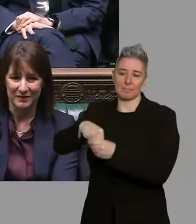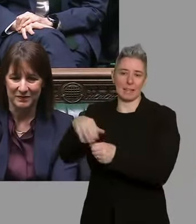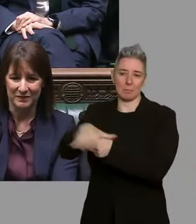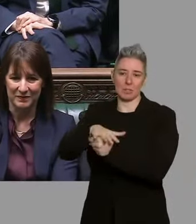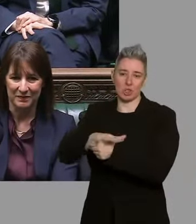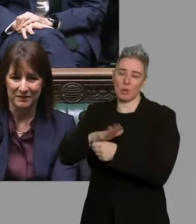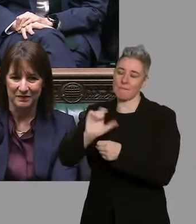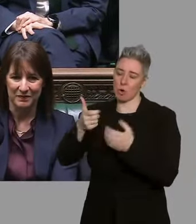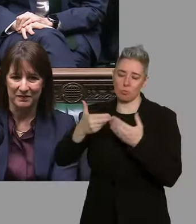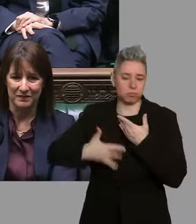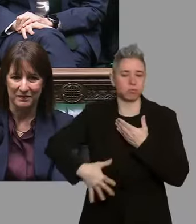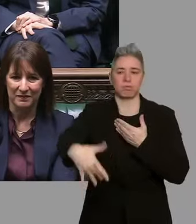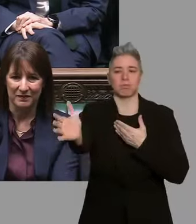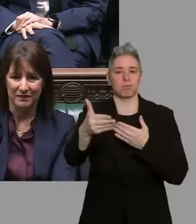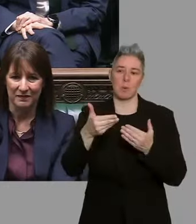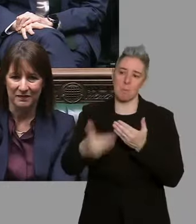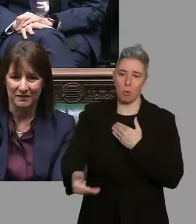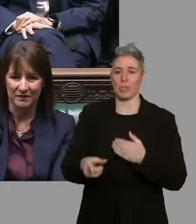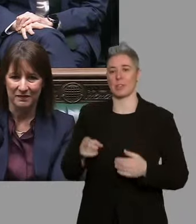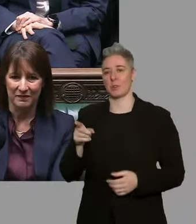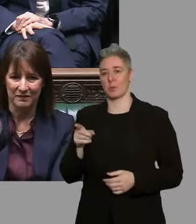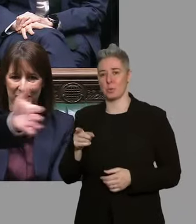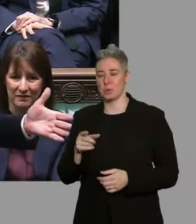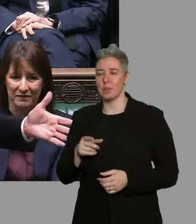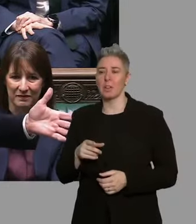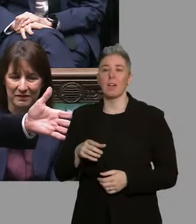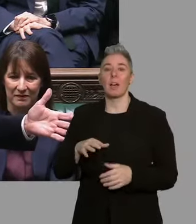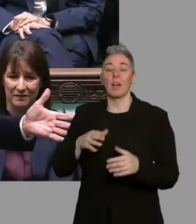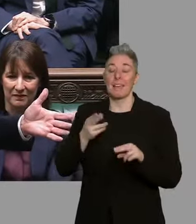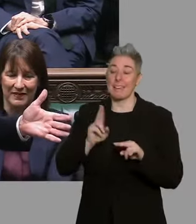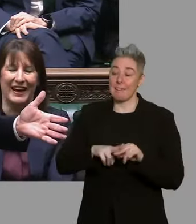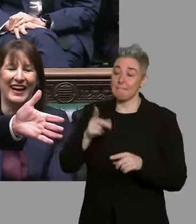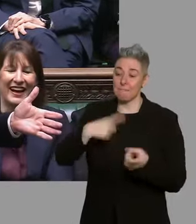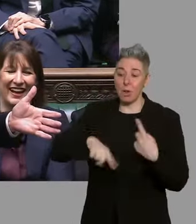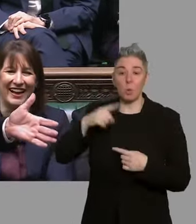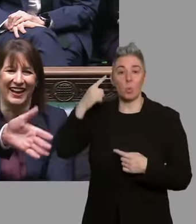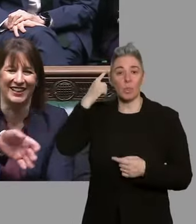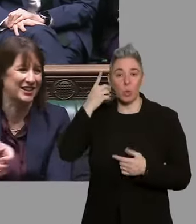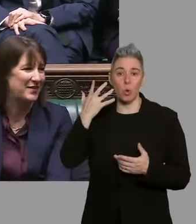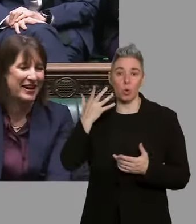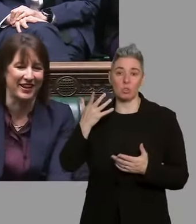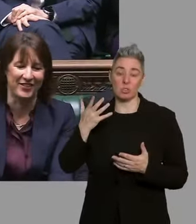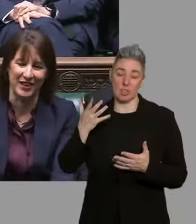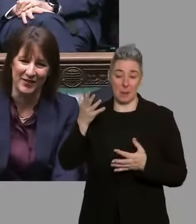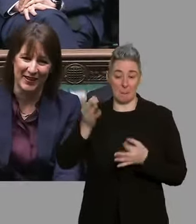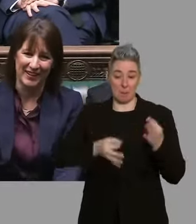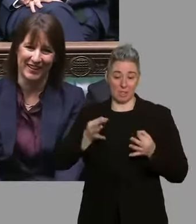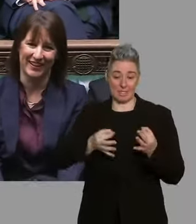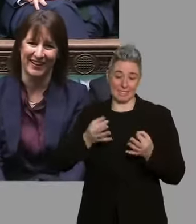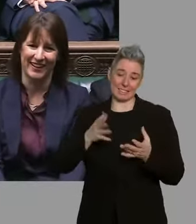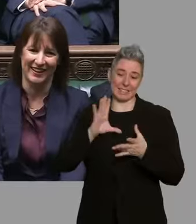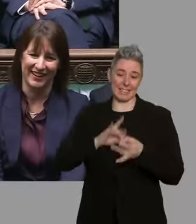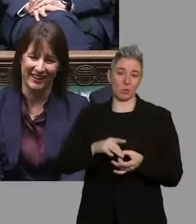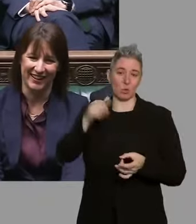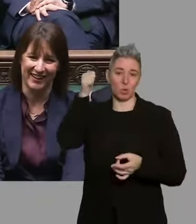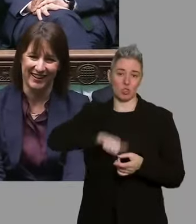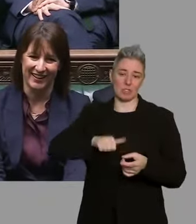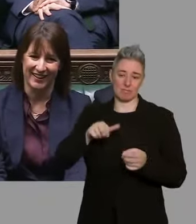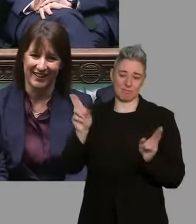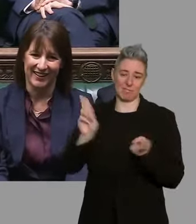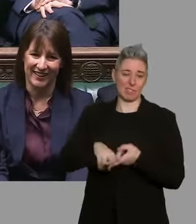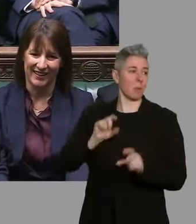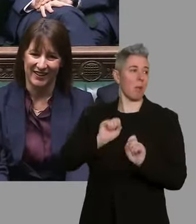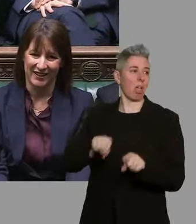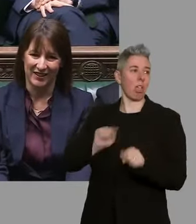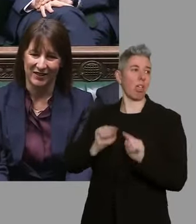if we all thought the politics was about cheap points, I could criticise their chancellors, but I don't have enough time to go through all of the chancellors that they had. We have